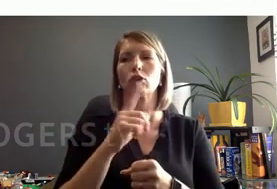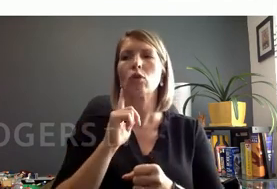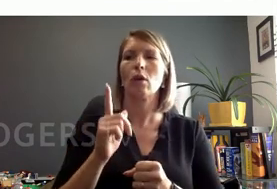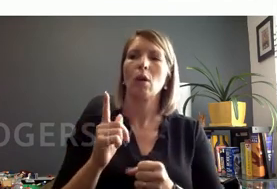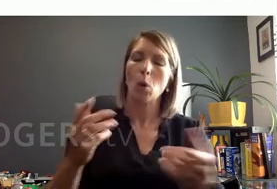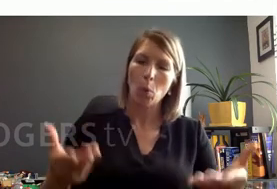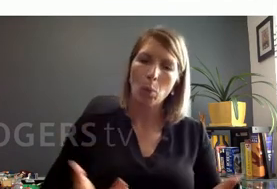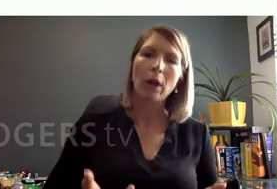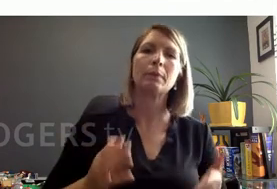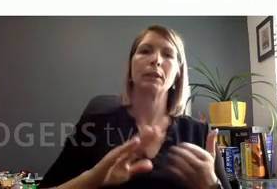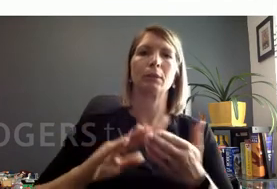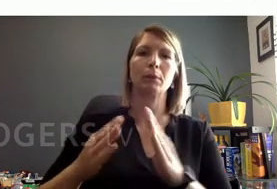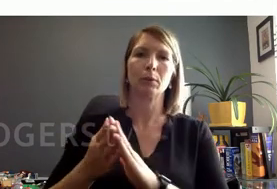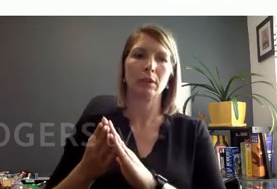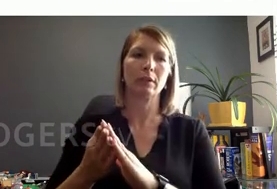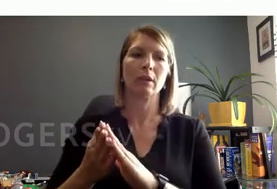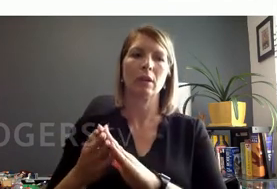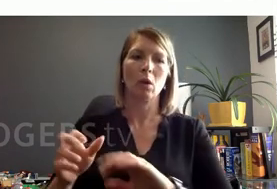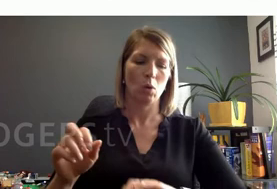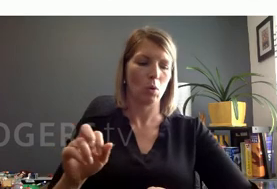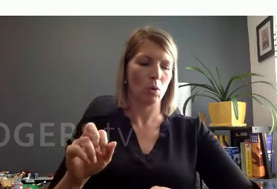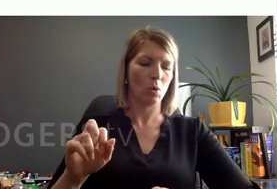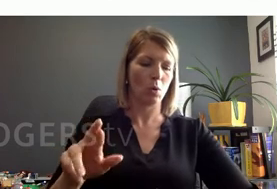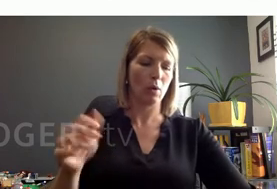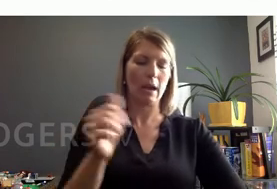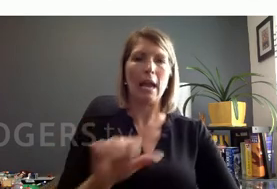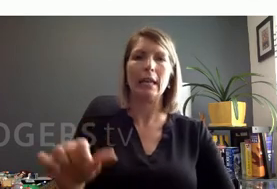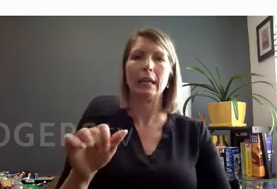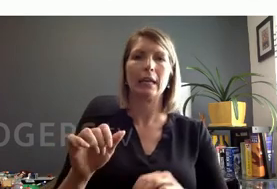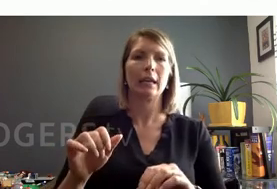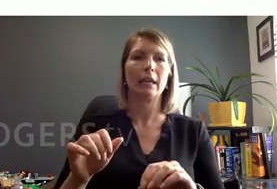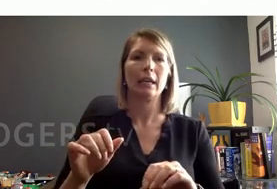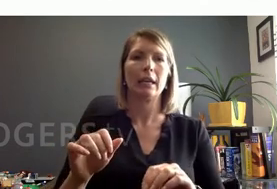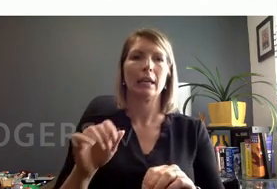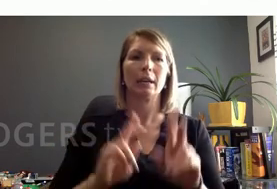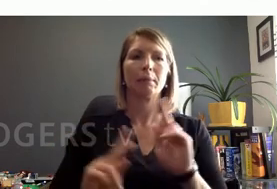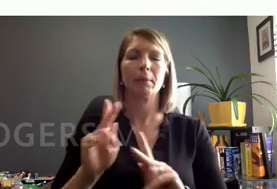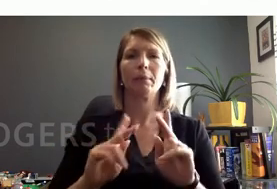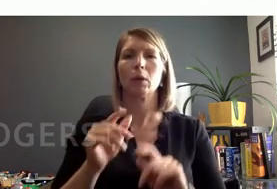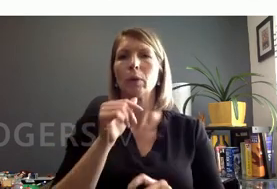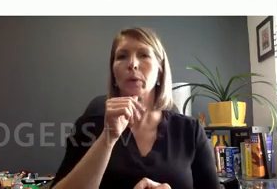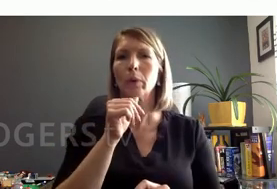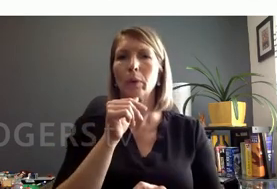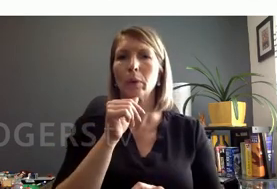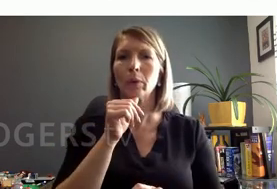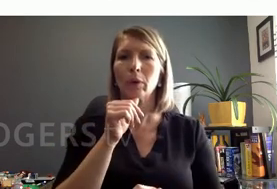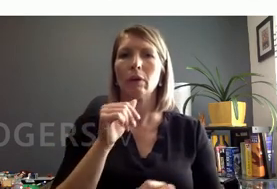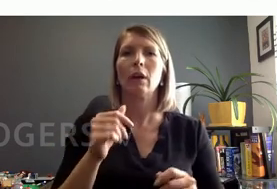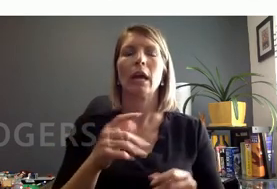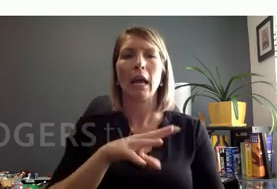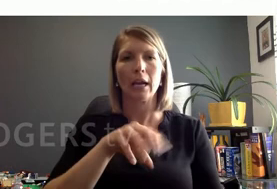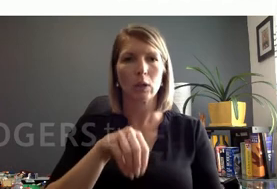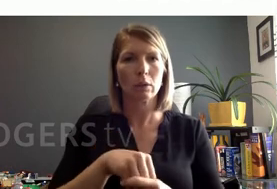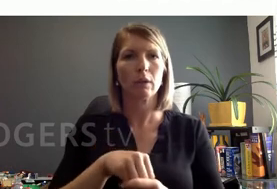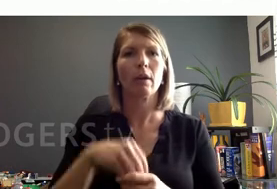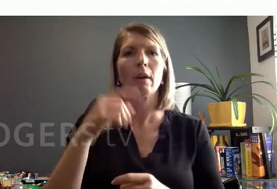of diversity. Communities where every child is included. So as we work together towards that common goal, I think our young